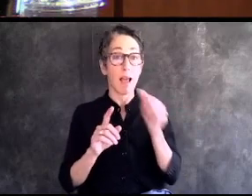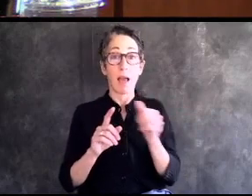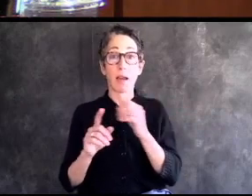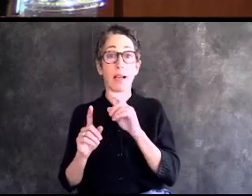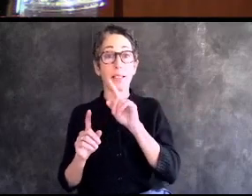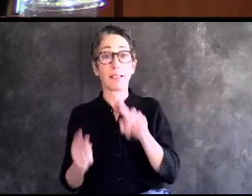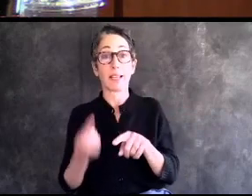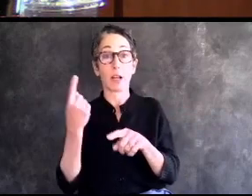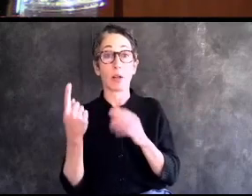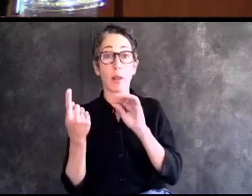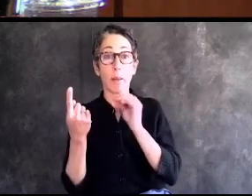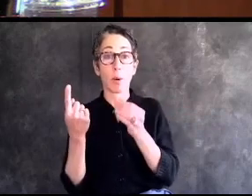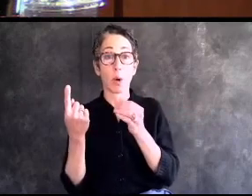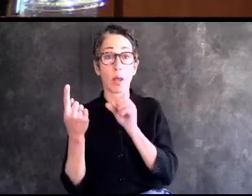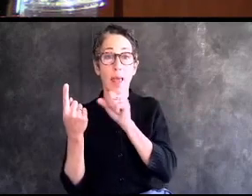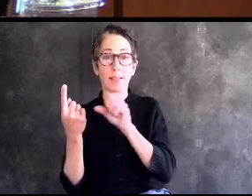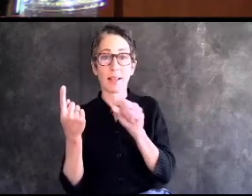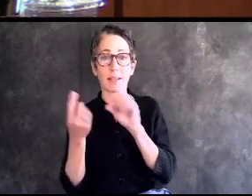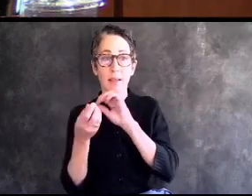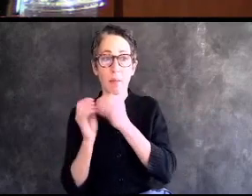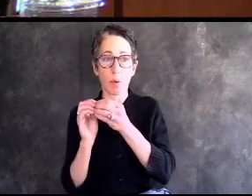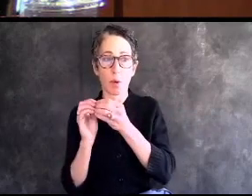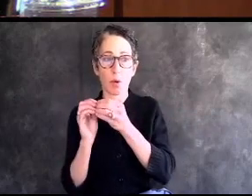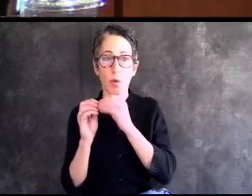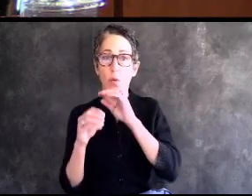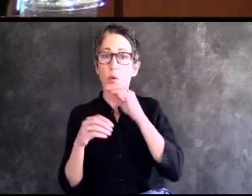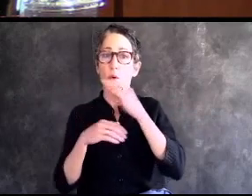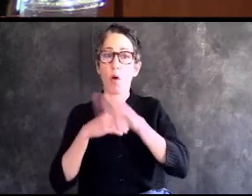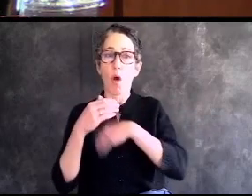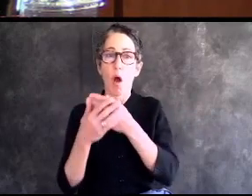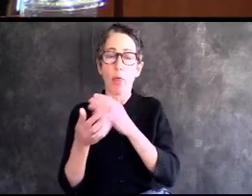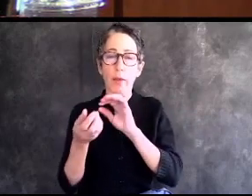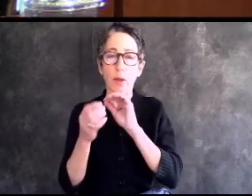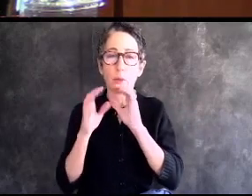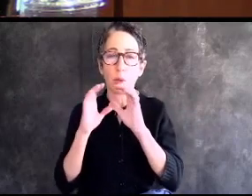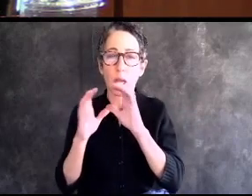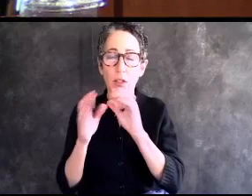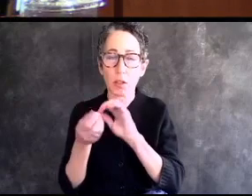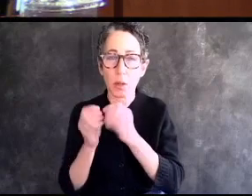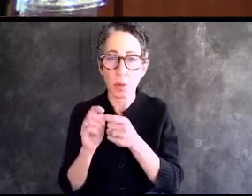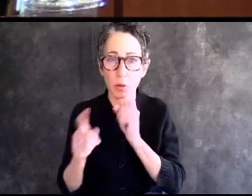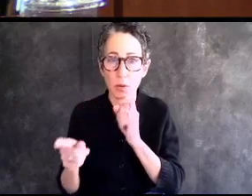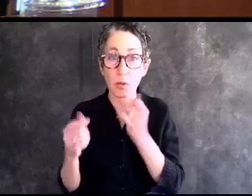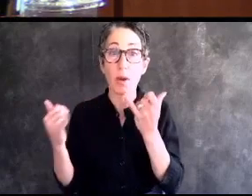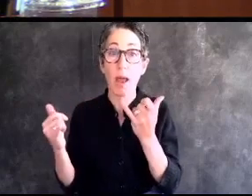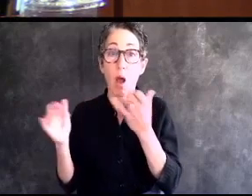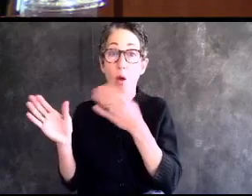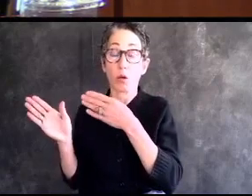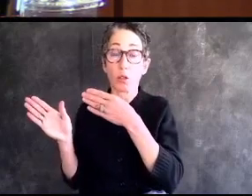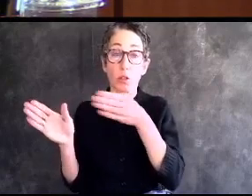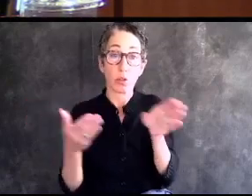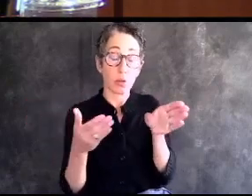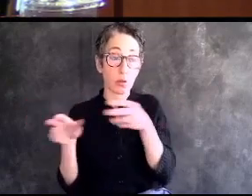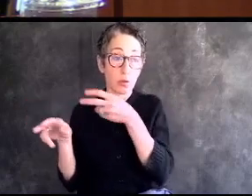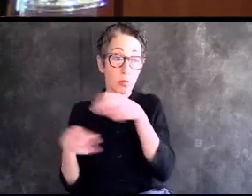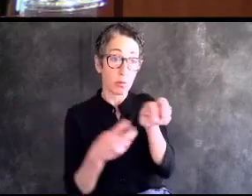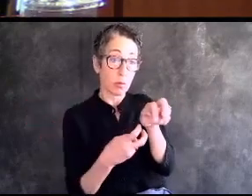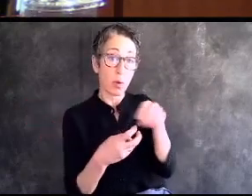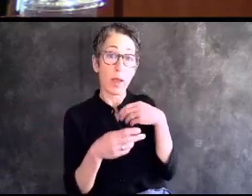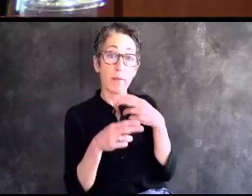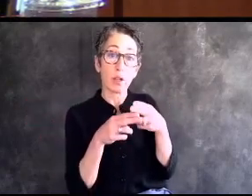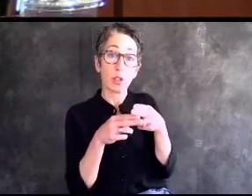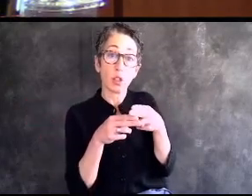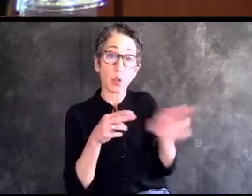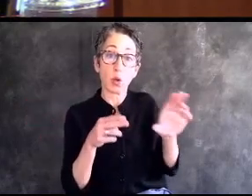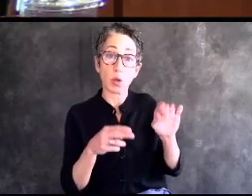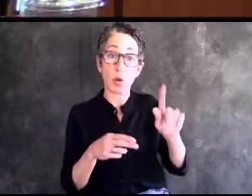all government communications come from. We're switching to this regime where unless address is a short code or someone you met face